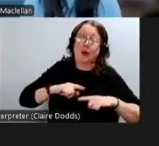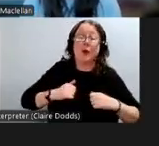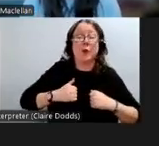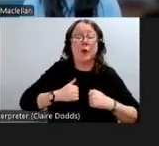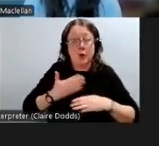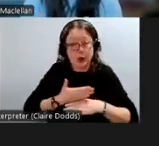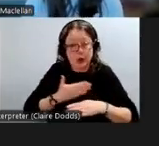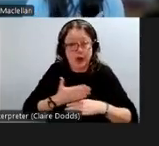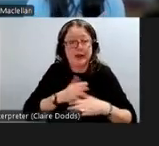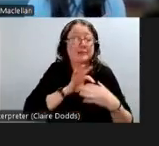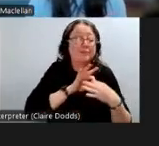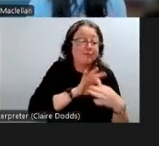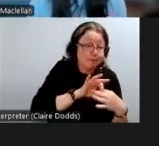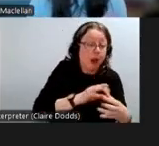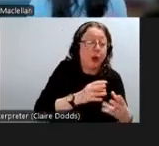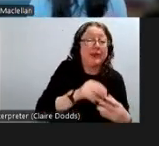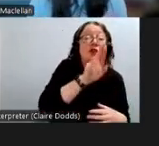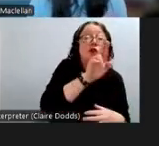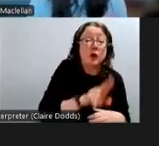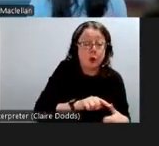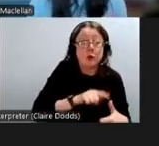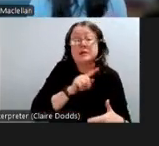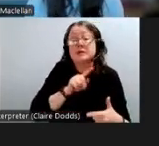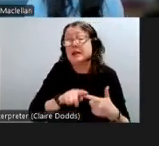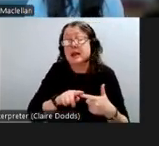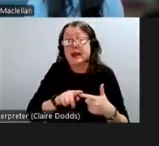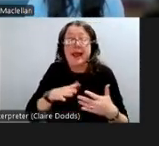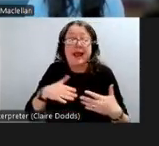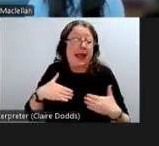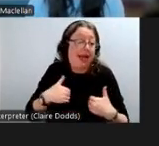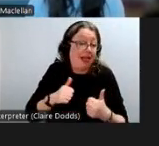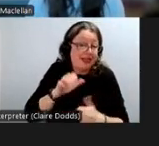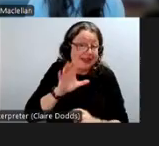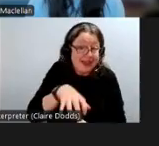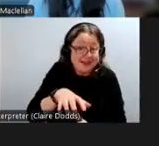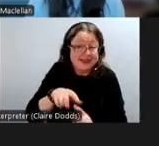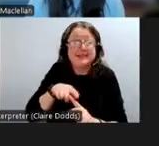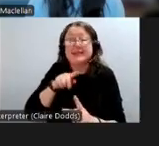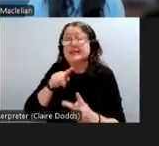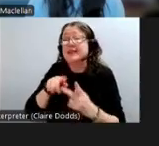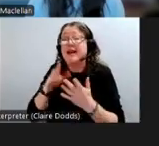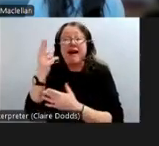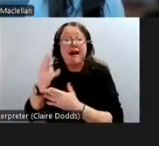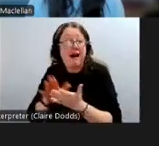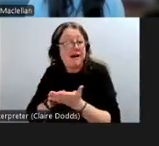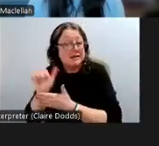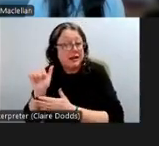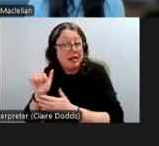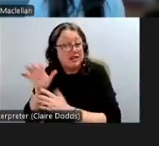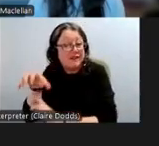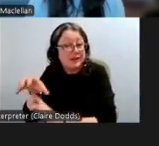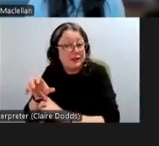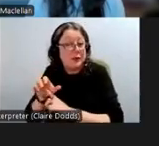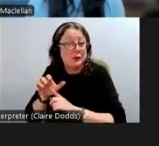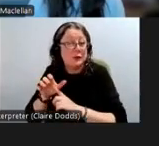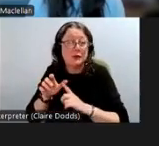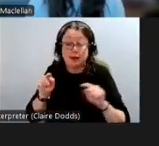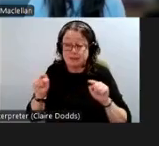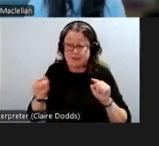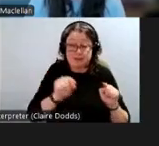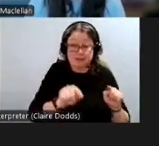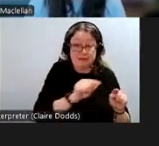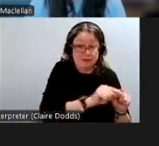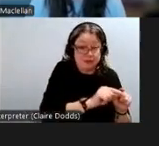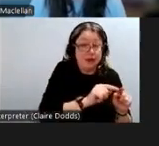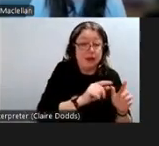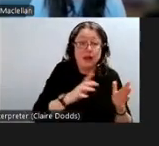and cultural venues, and all of it culminates in a report that gives the setting, the positive practice